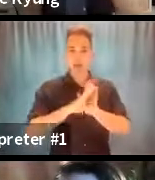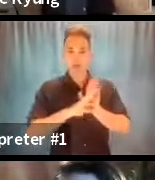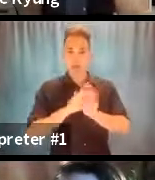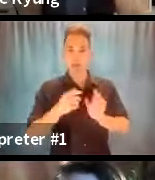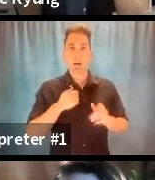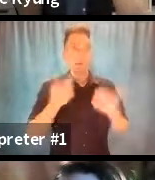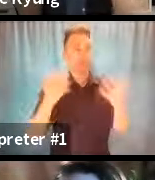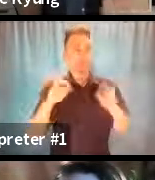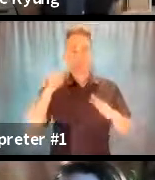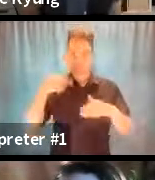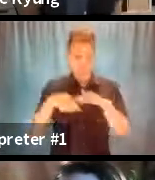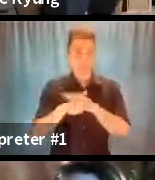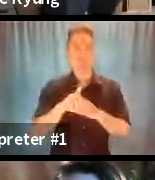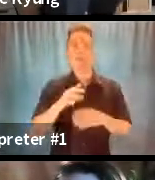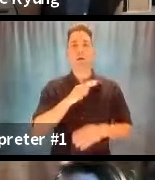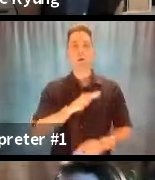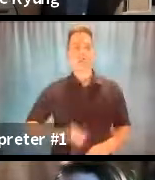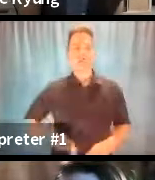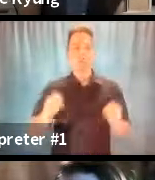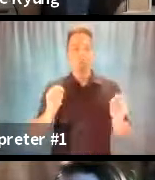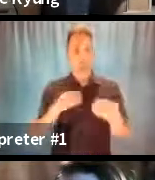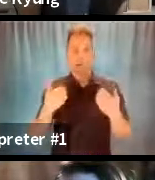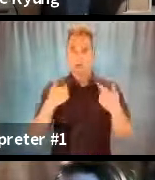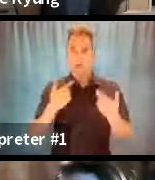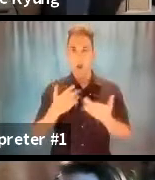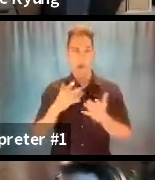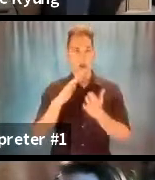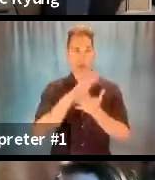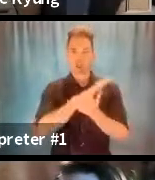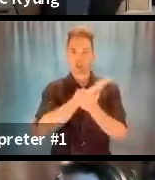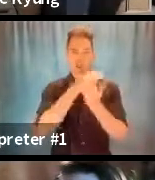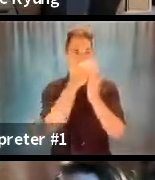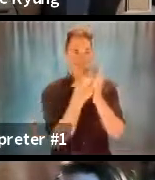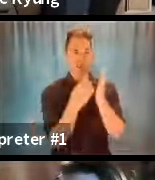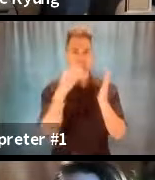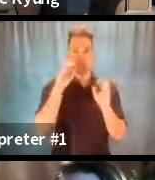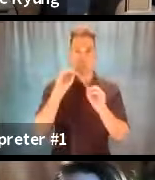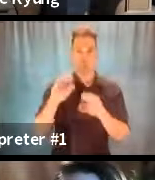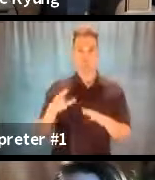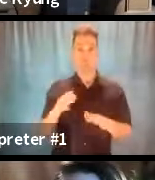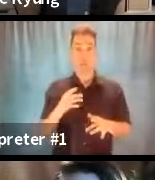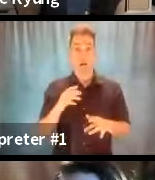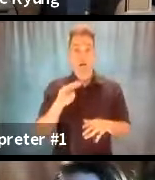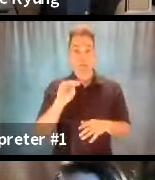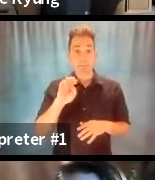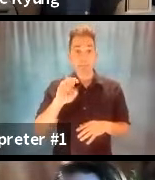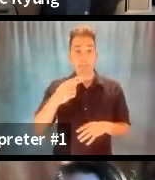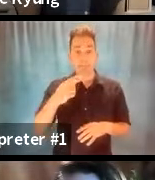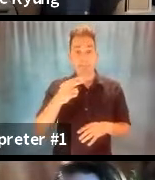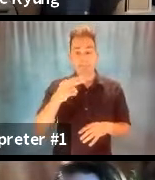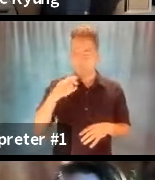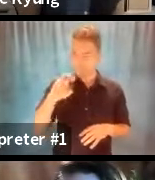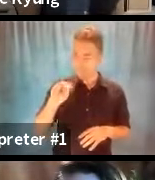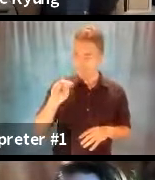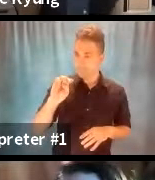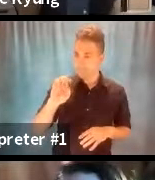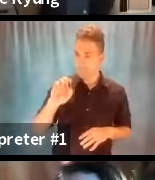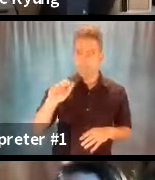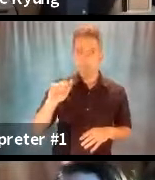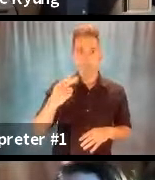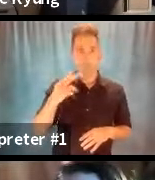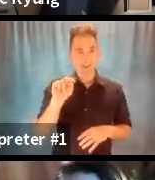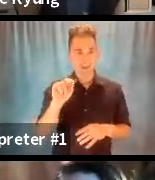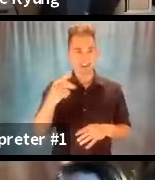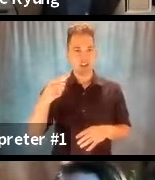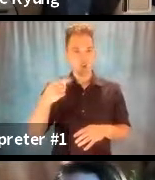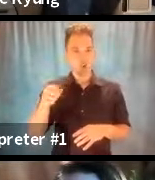office with literature. I know Megan Green, Dara Eskridge. I think I've been out to your